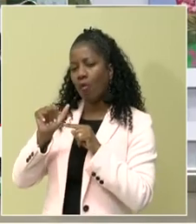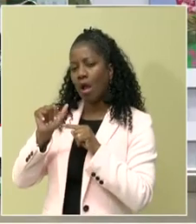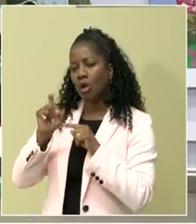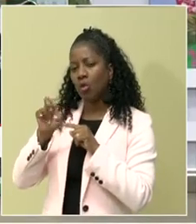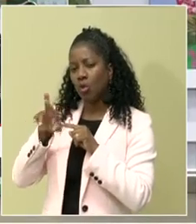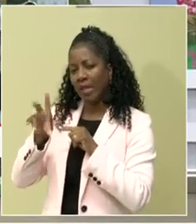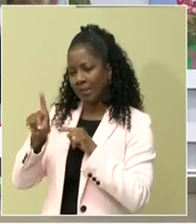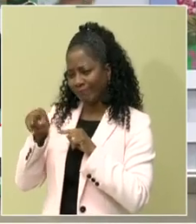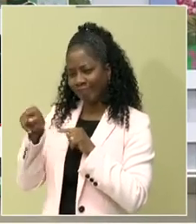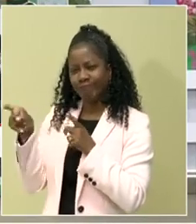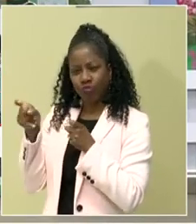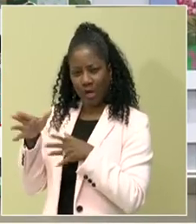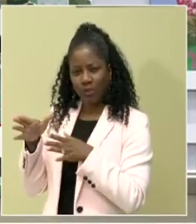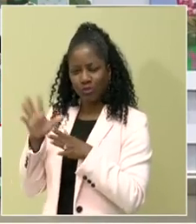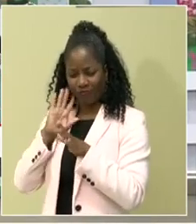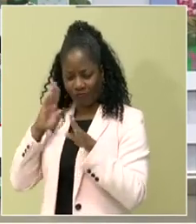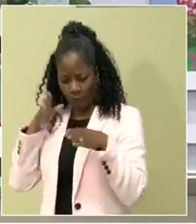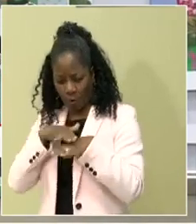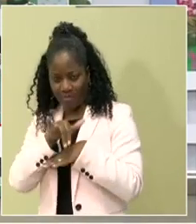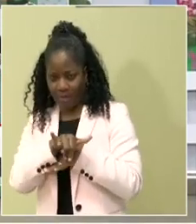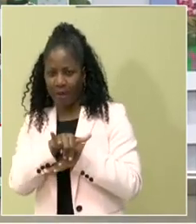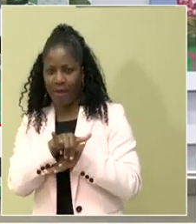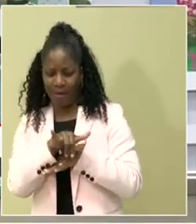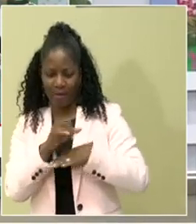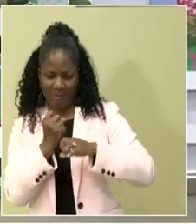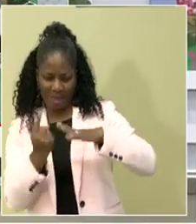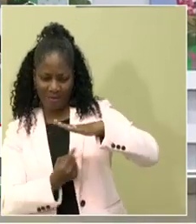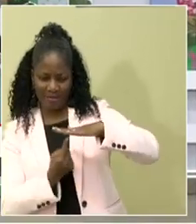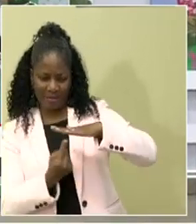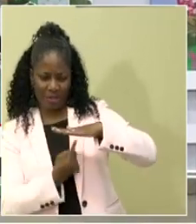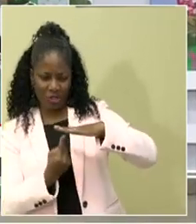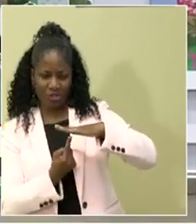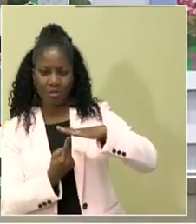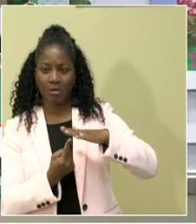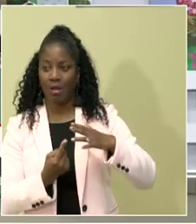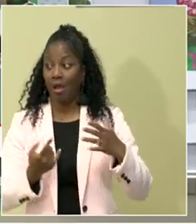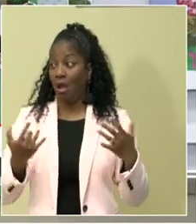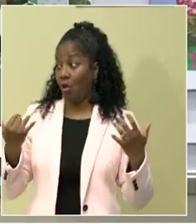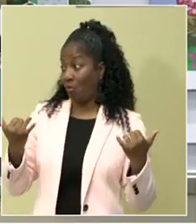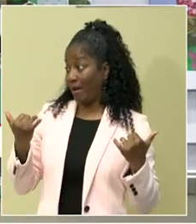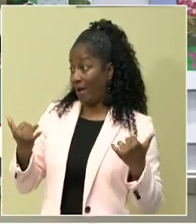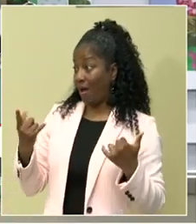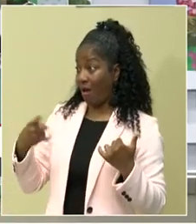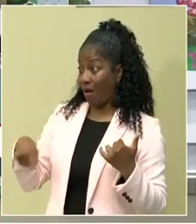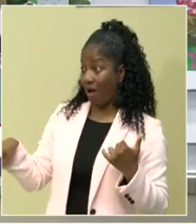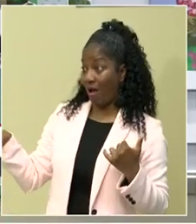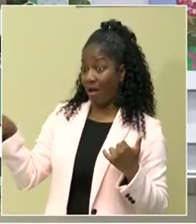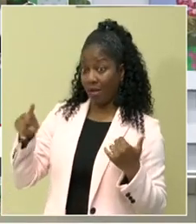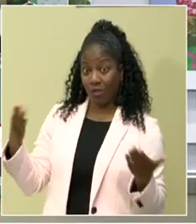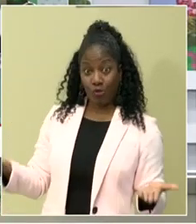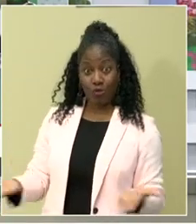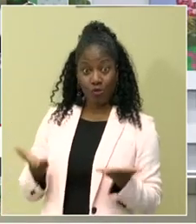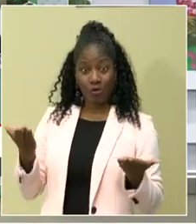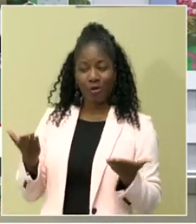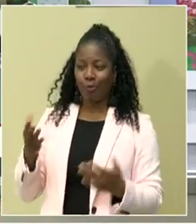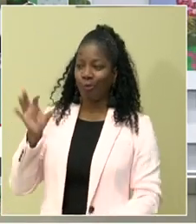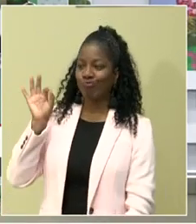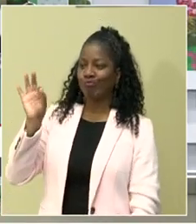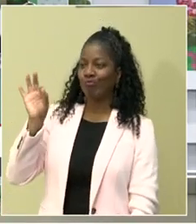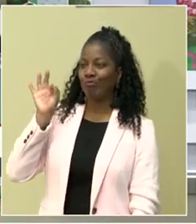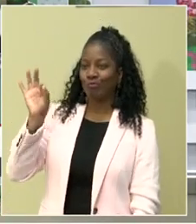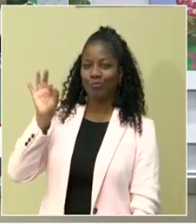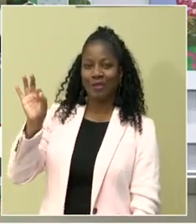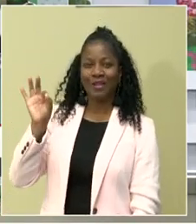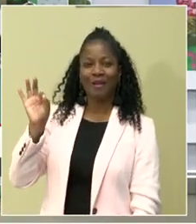some ways, all of you here, we're kind of preaching to the choir. There's another group out there who